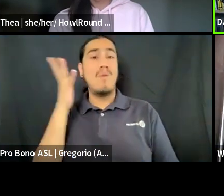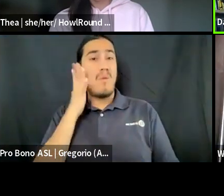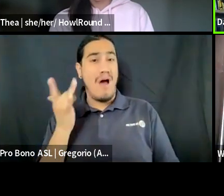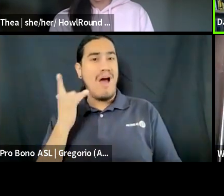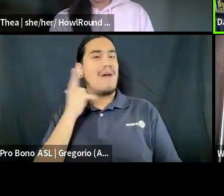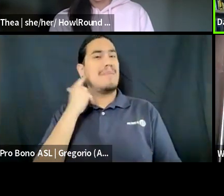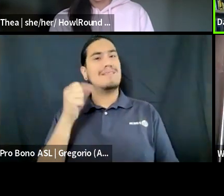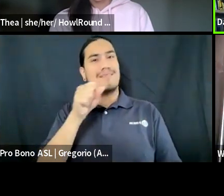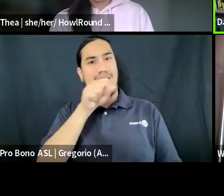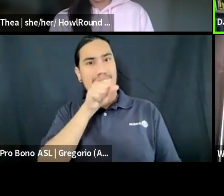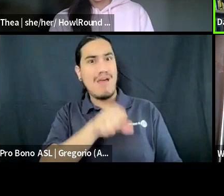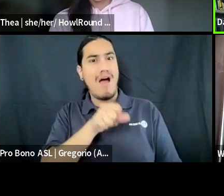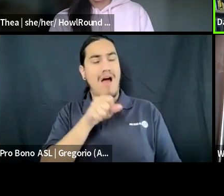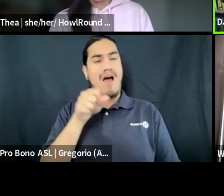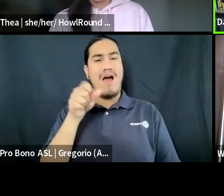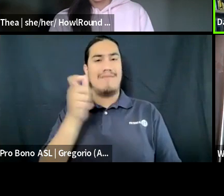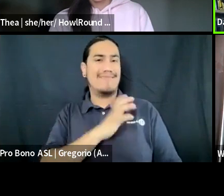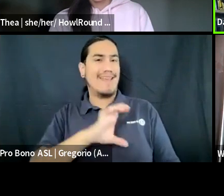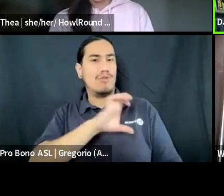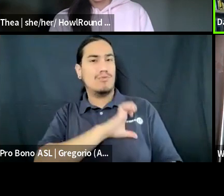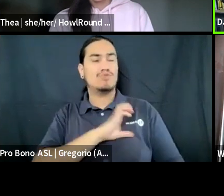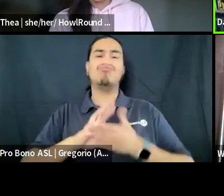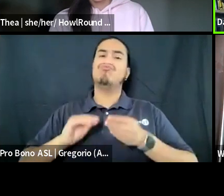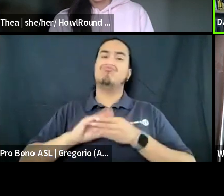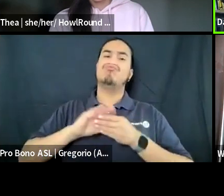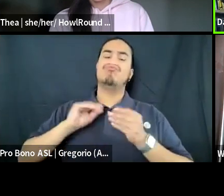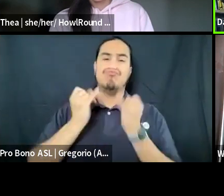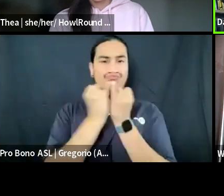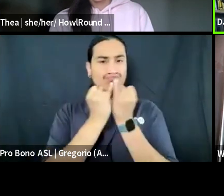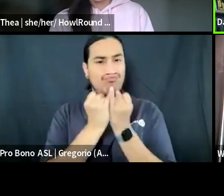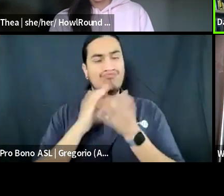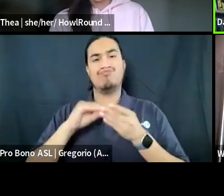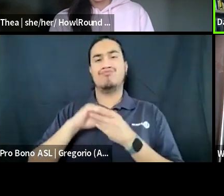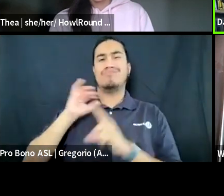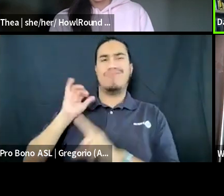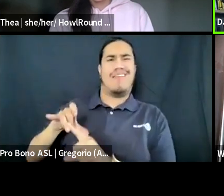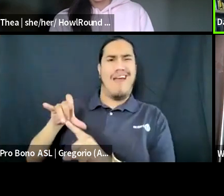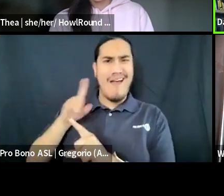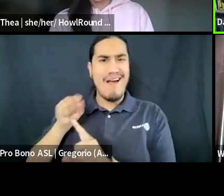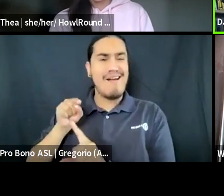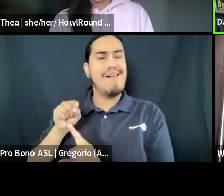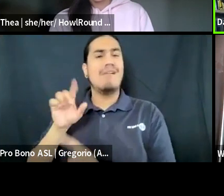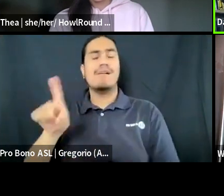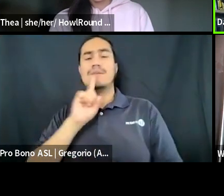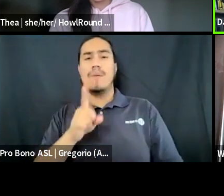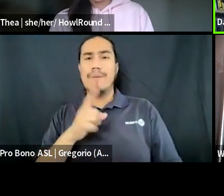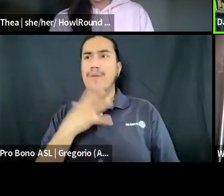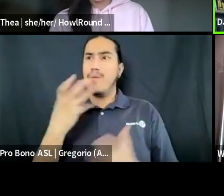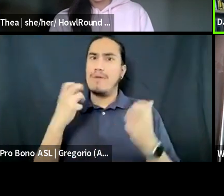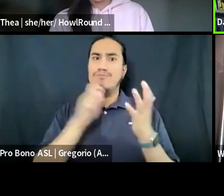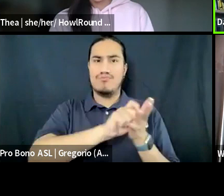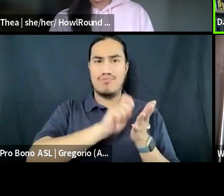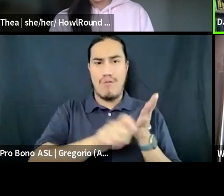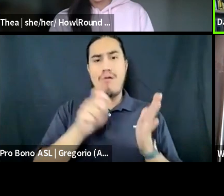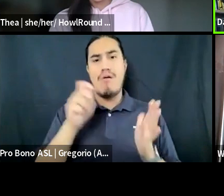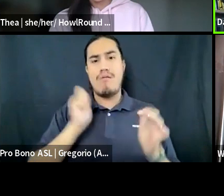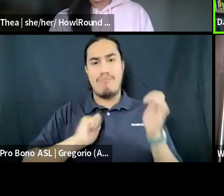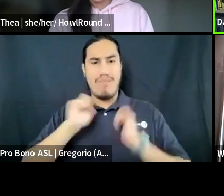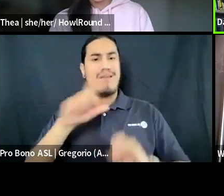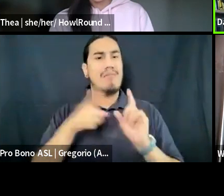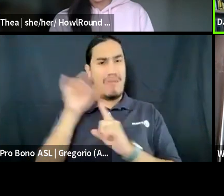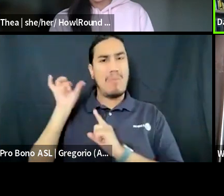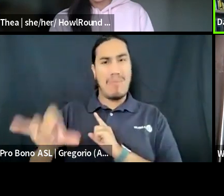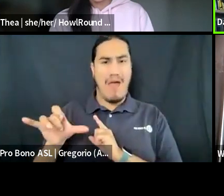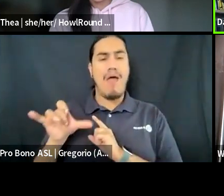much. And I think what I saw there was an opportunity to write a performance-based text that had